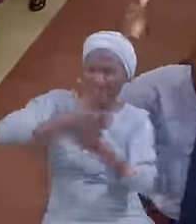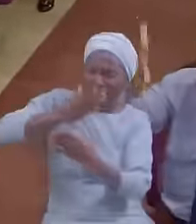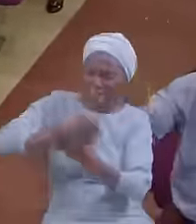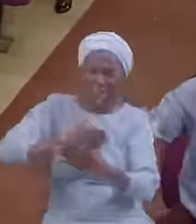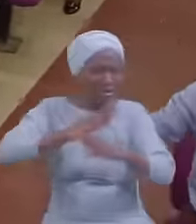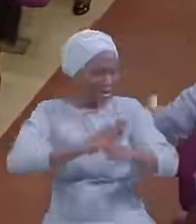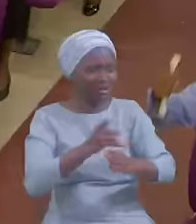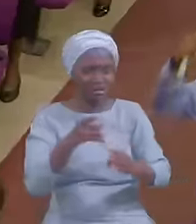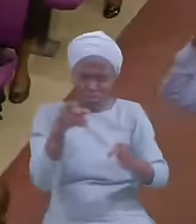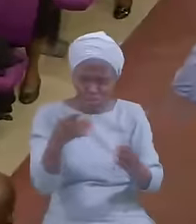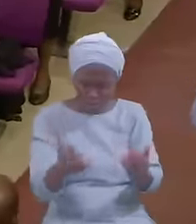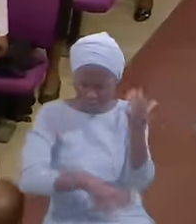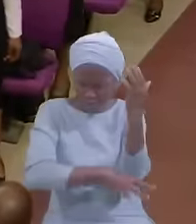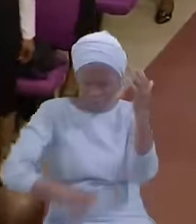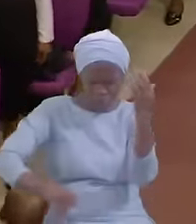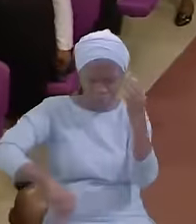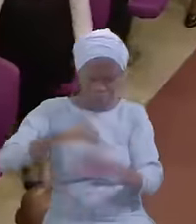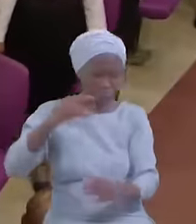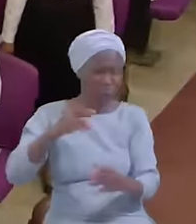it down.